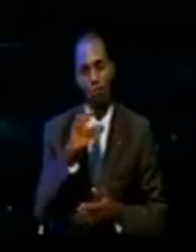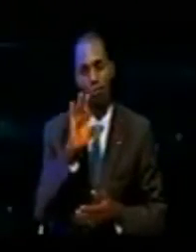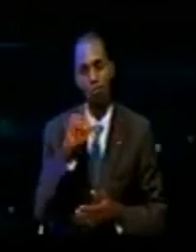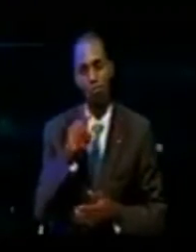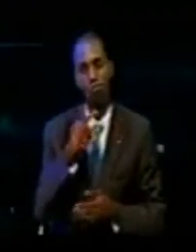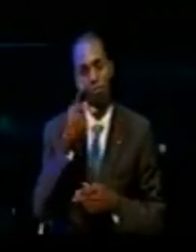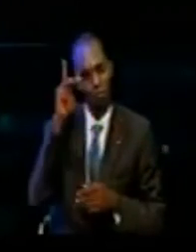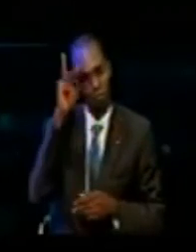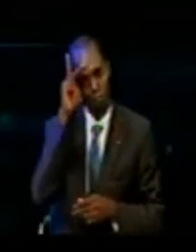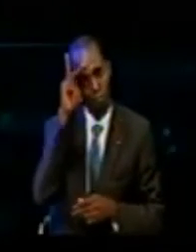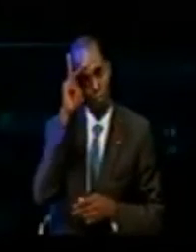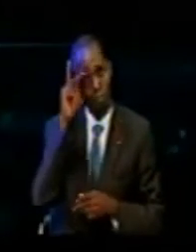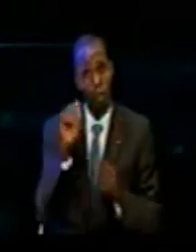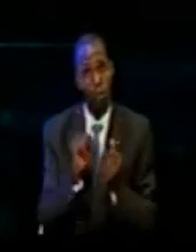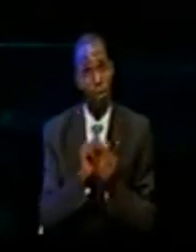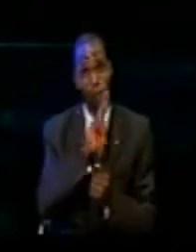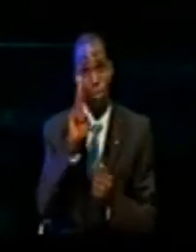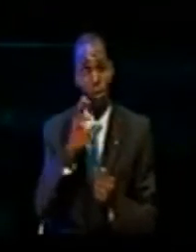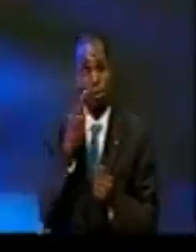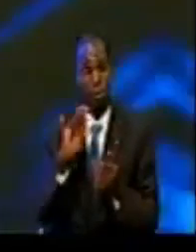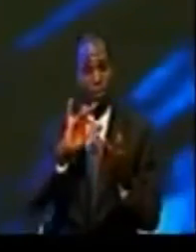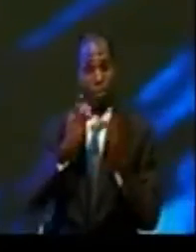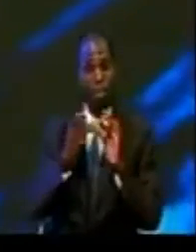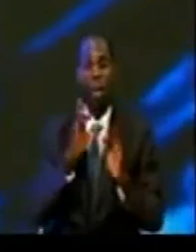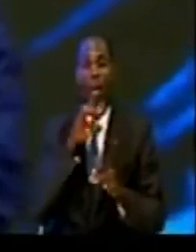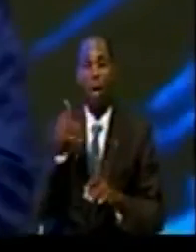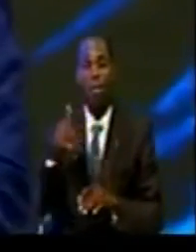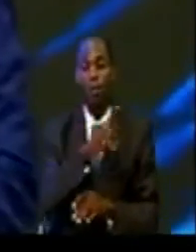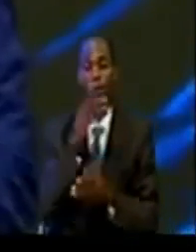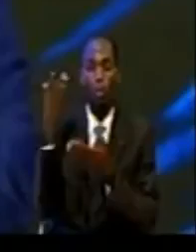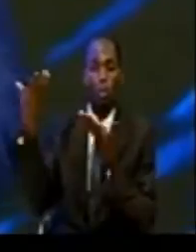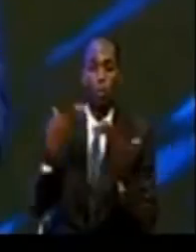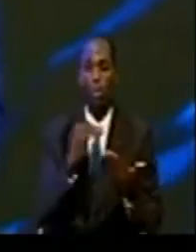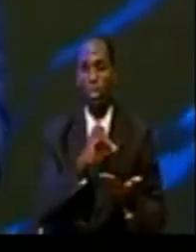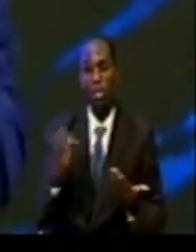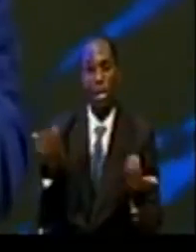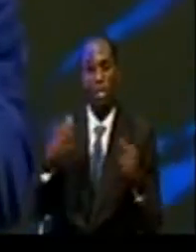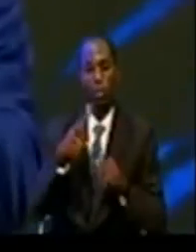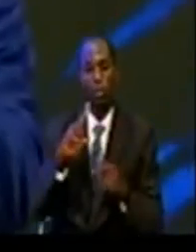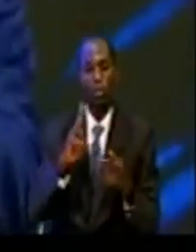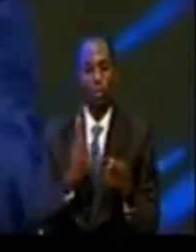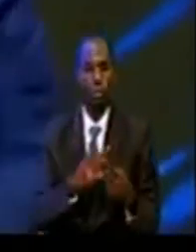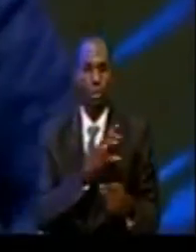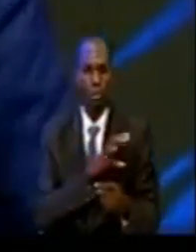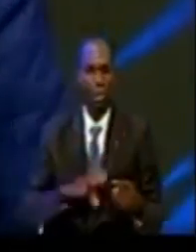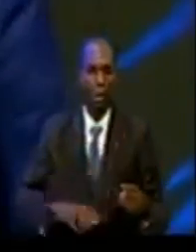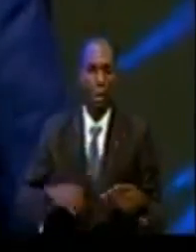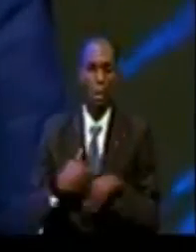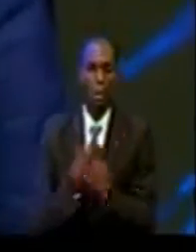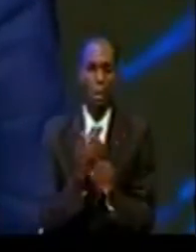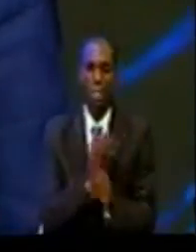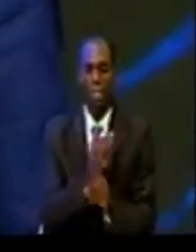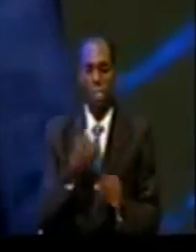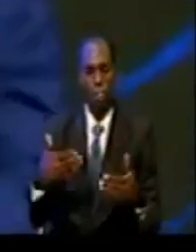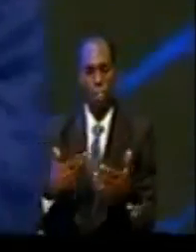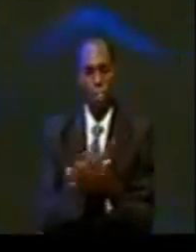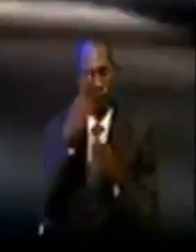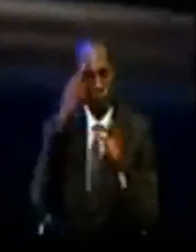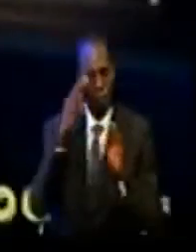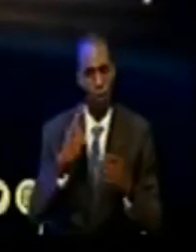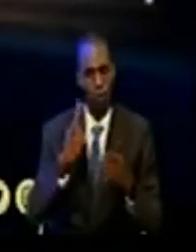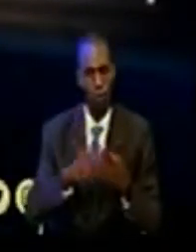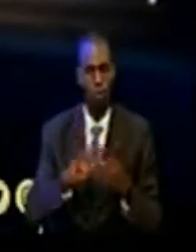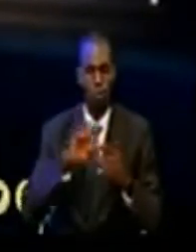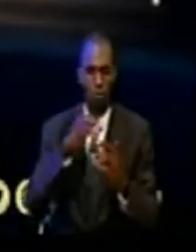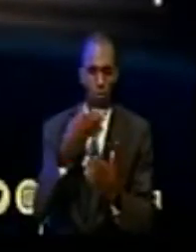Pastor Dr. W.F. Kumuyi. By the use of social media, are you turning anyone to Christ?